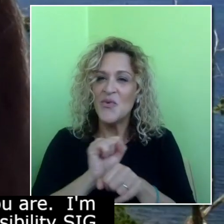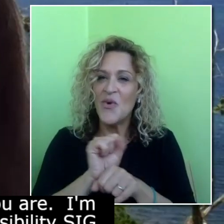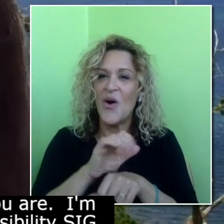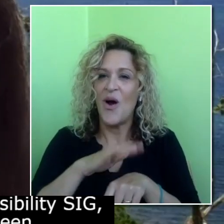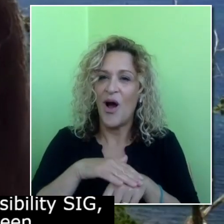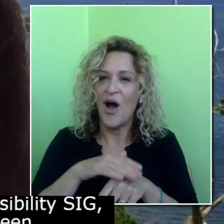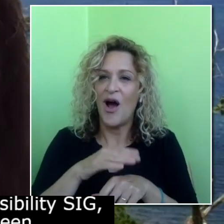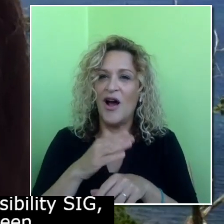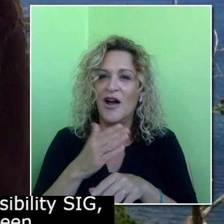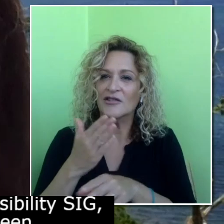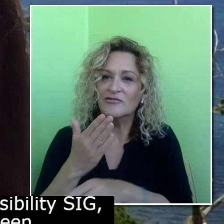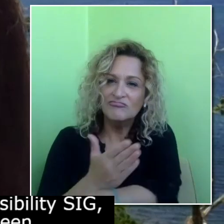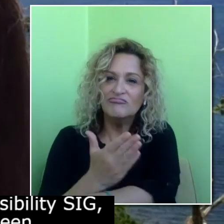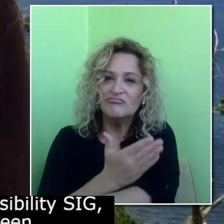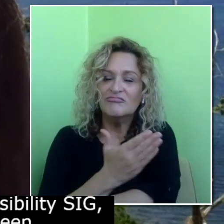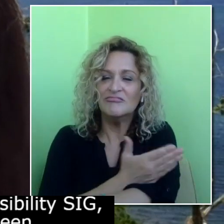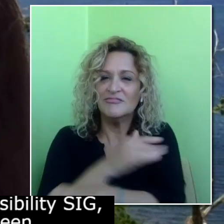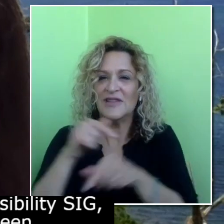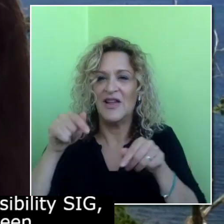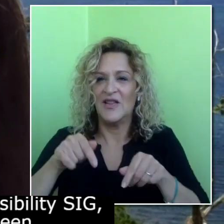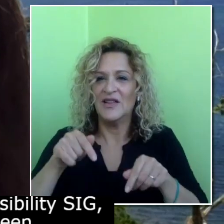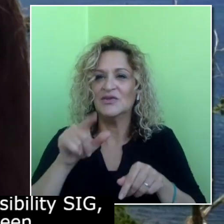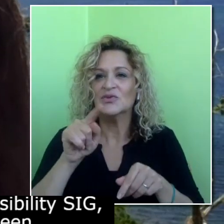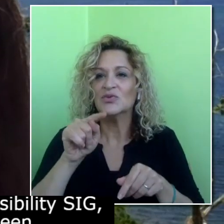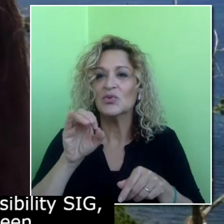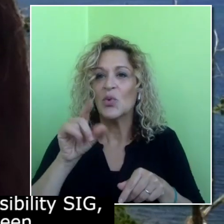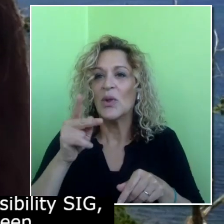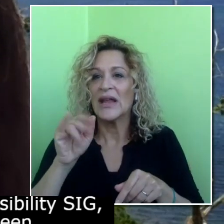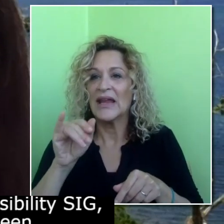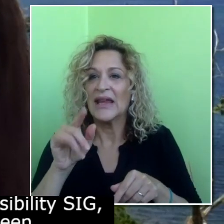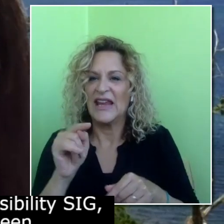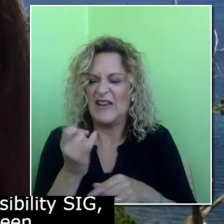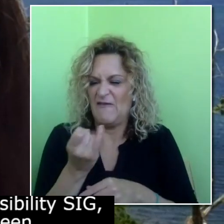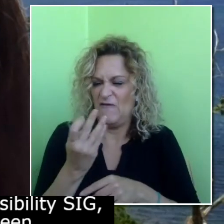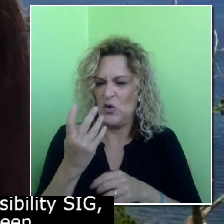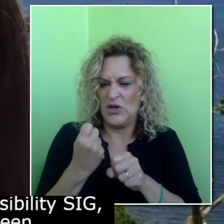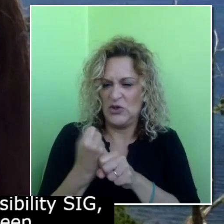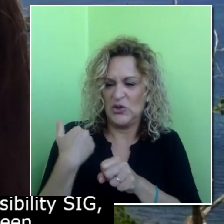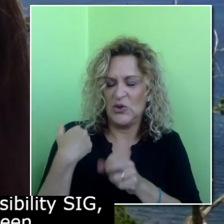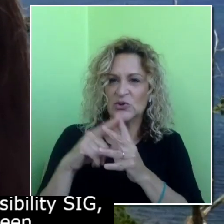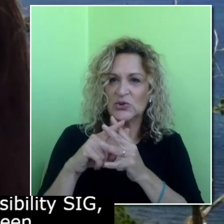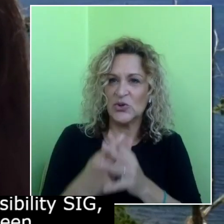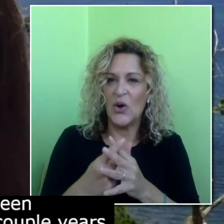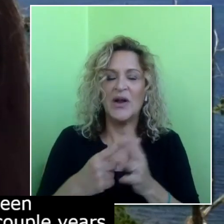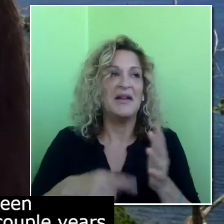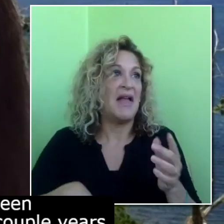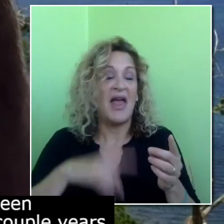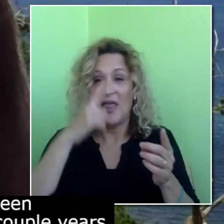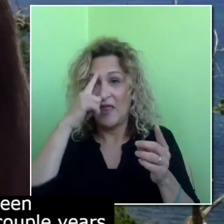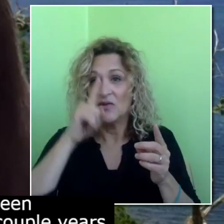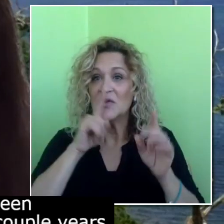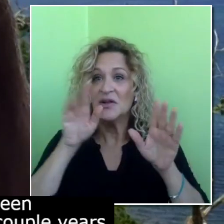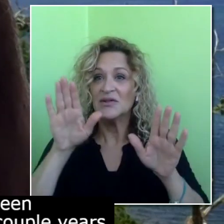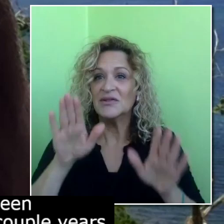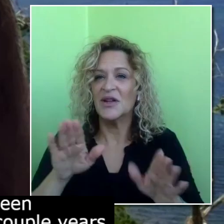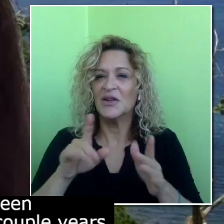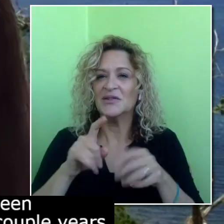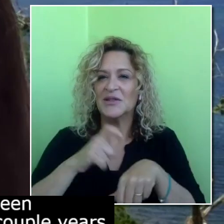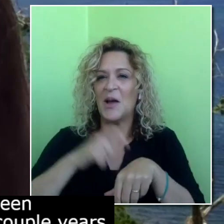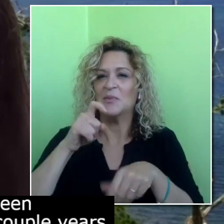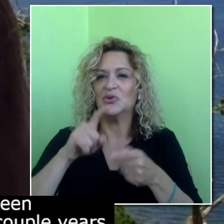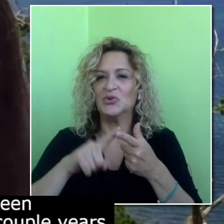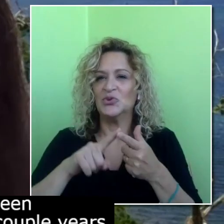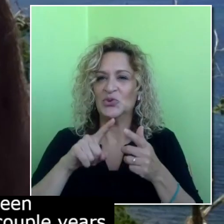a couple of years ago. And I think this is an excellent time to launch the new version 2 of